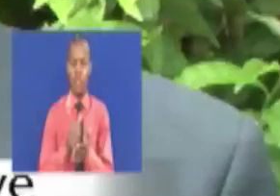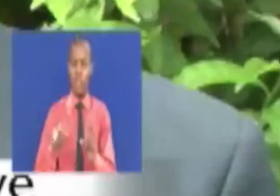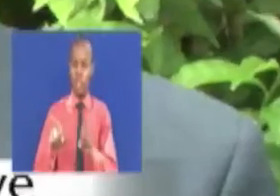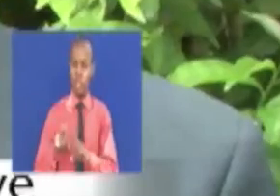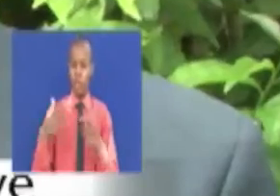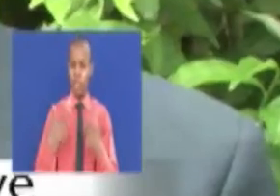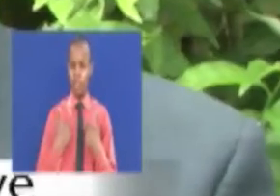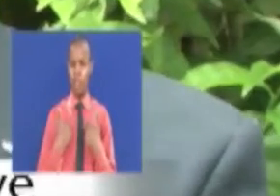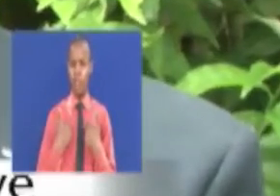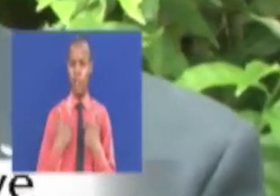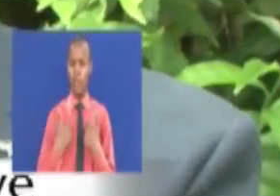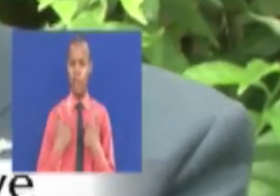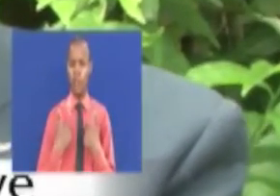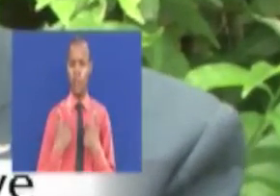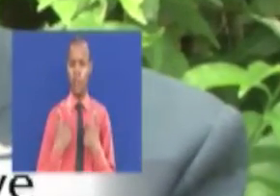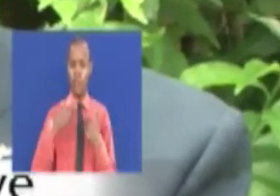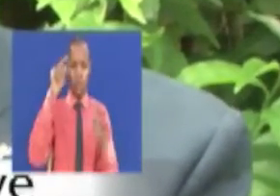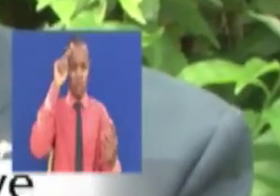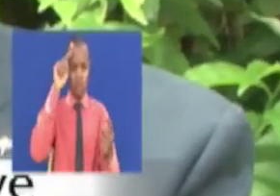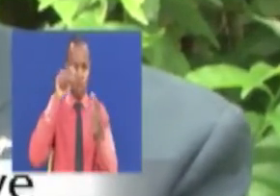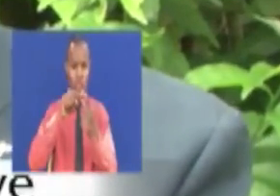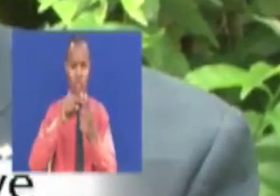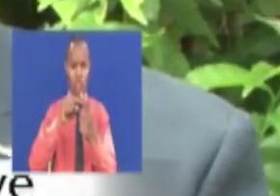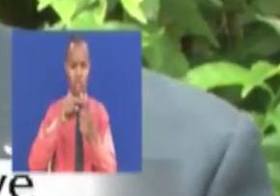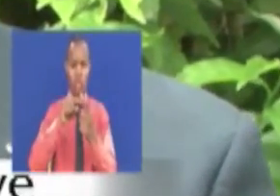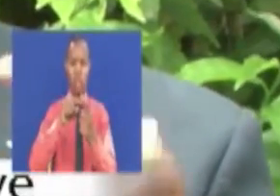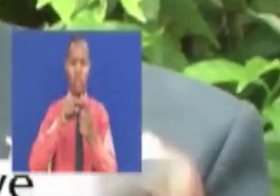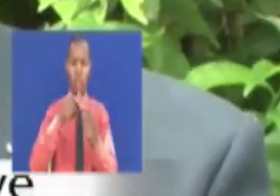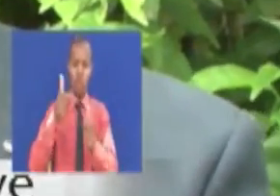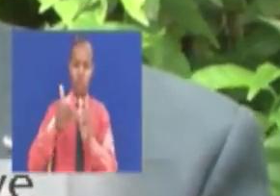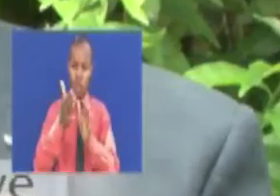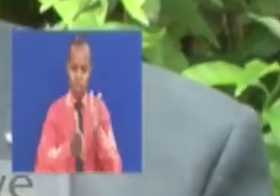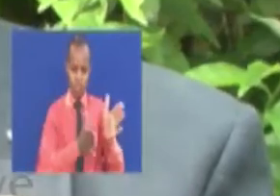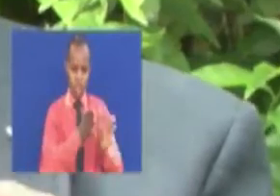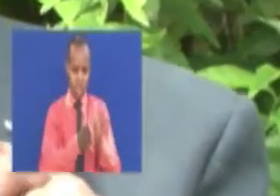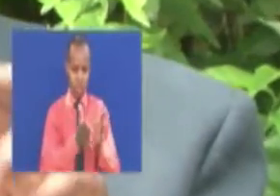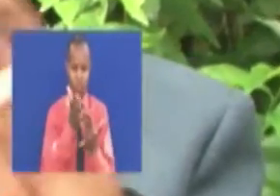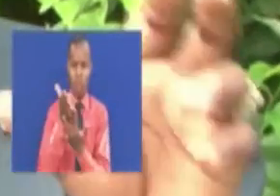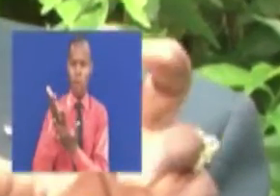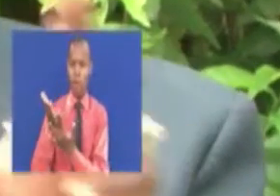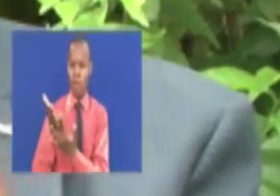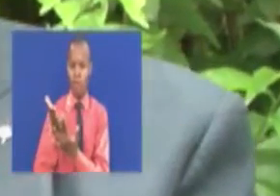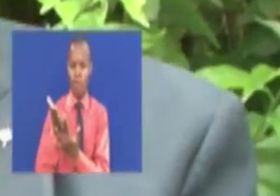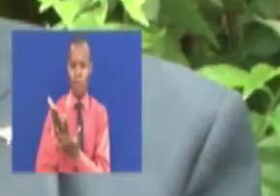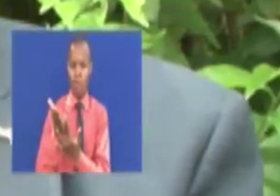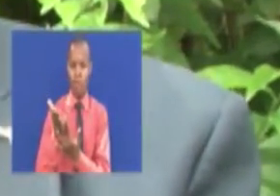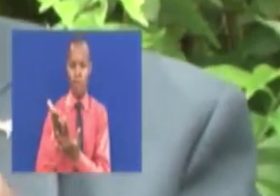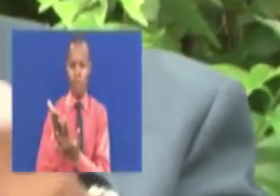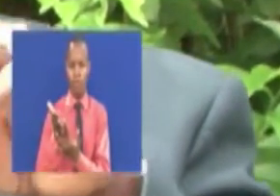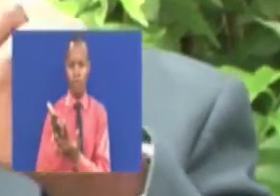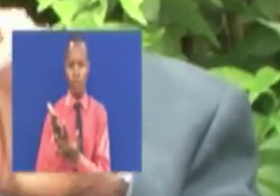specific goals that are set between them in reference to their